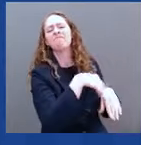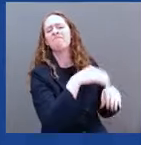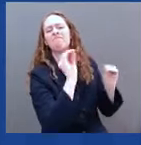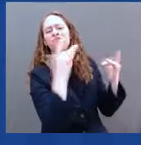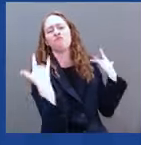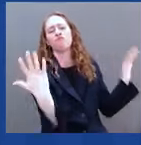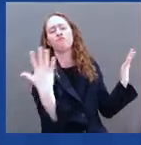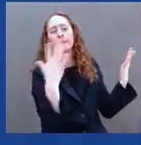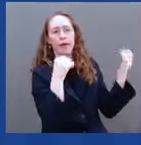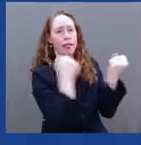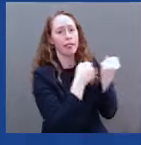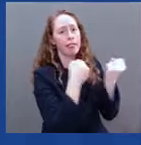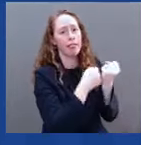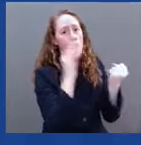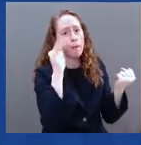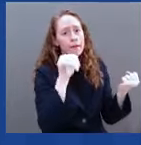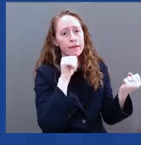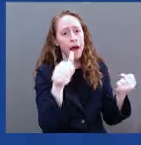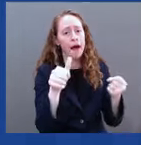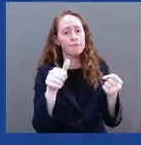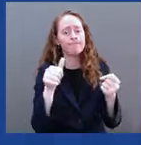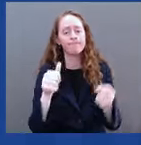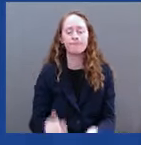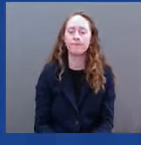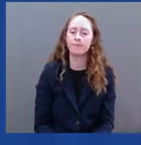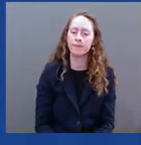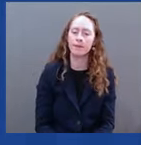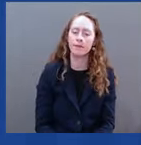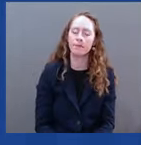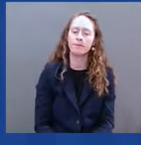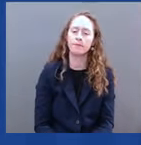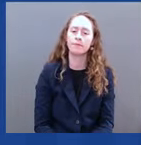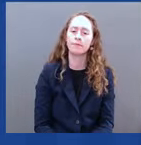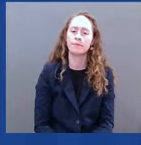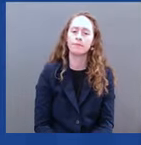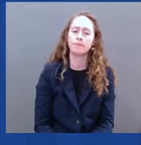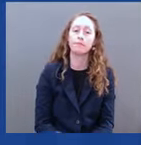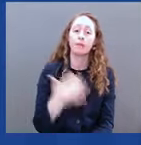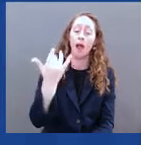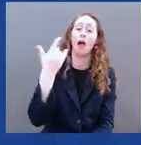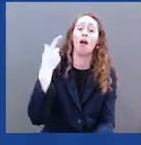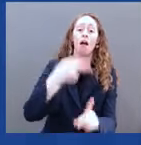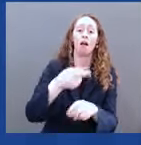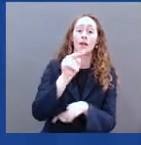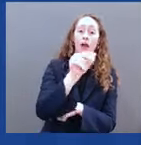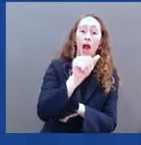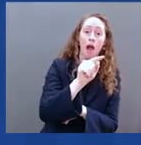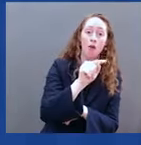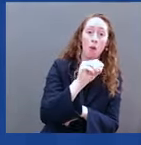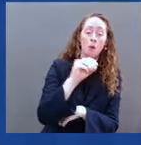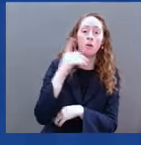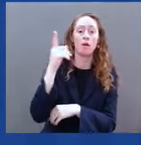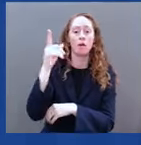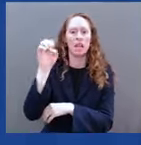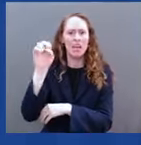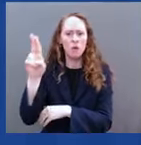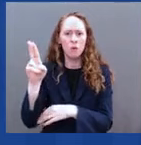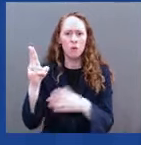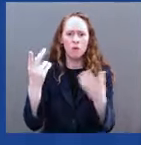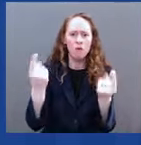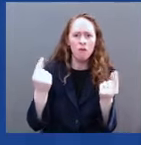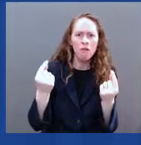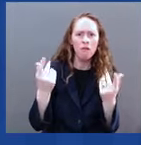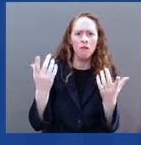the EU, to set up a system whereby we have an organization looking at who has violated any of